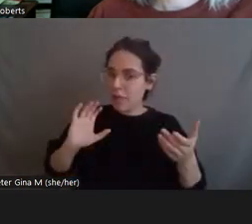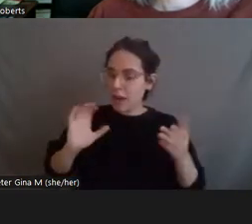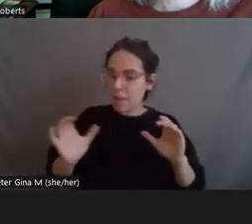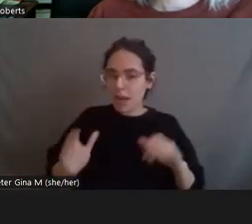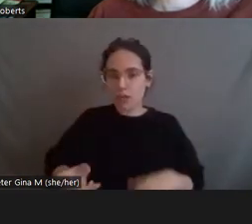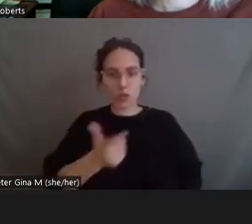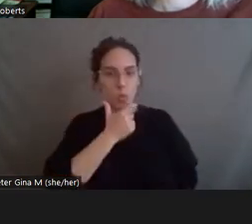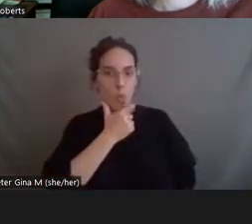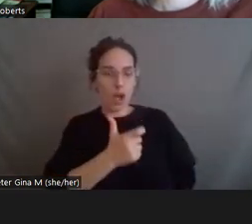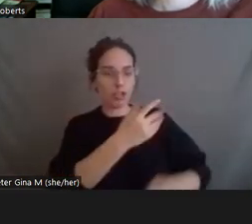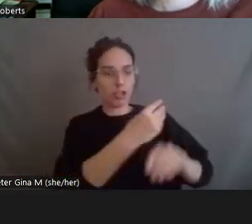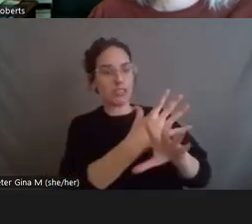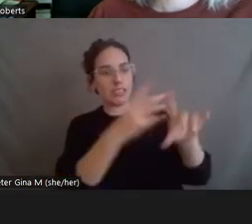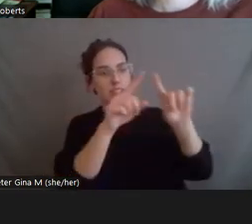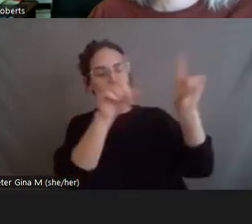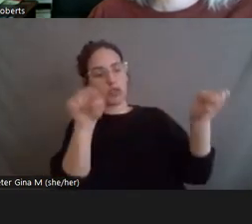screen.